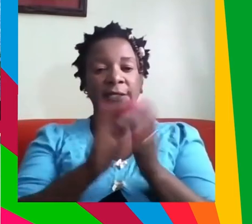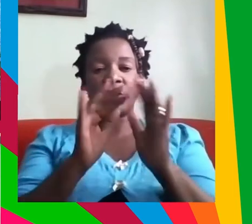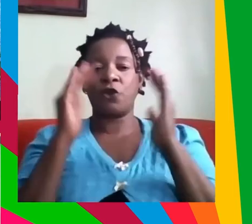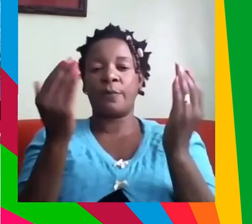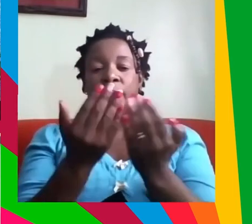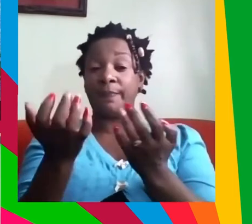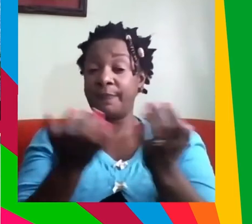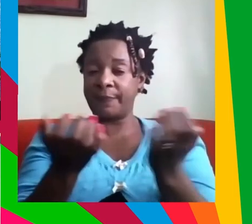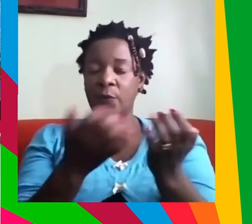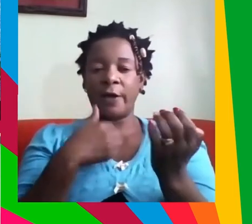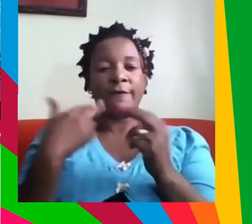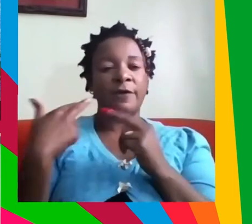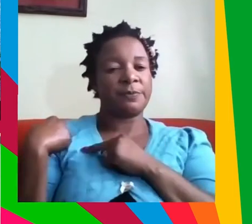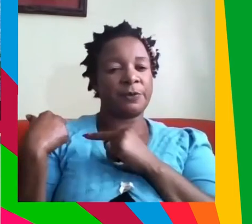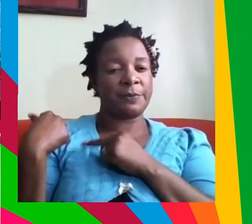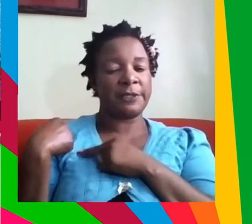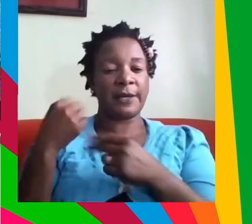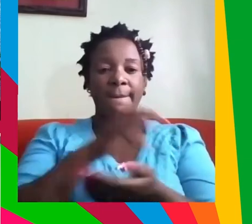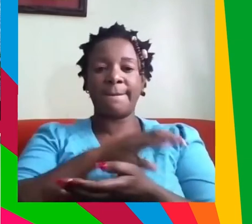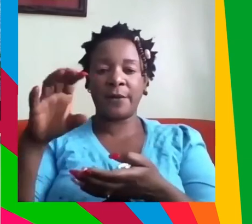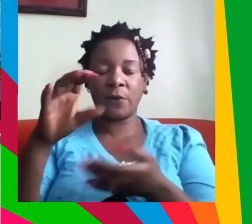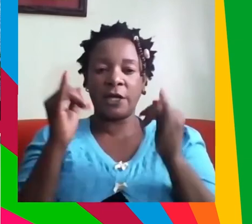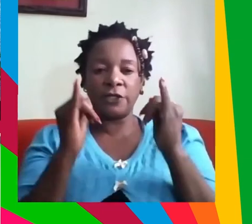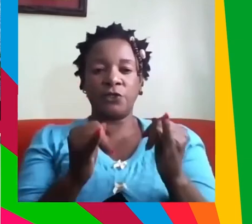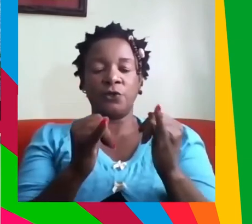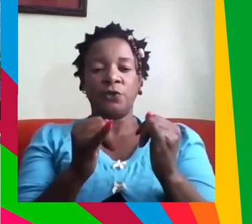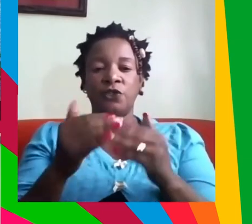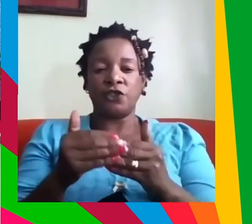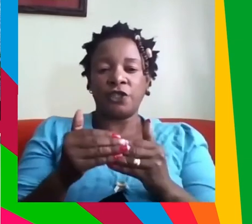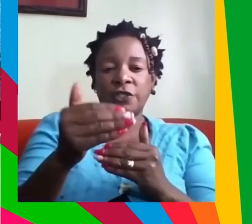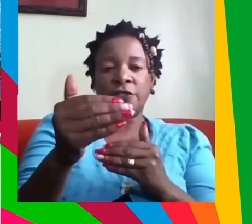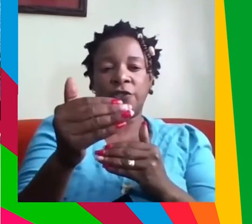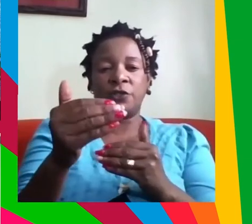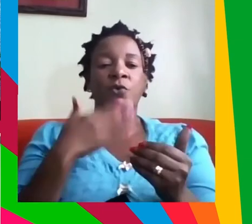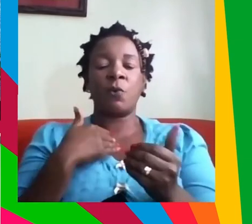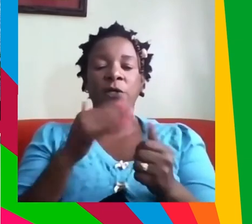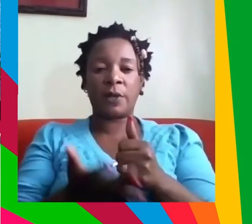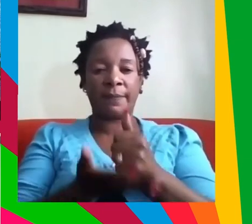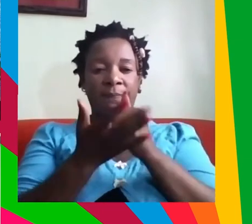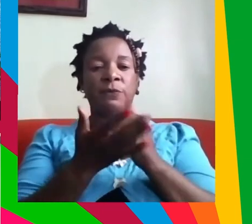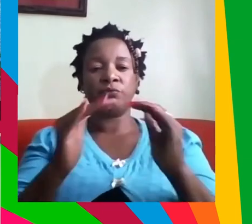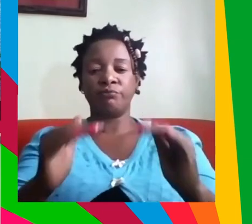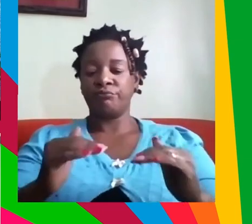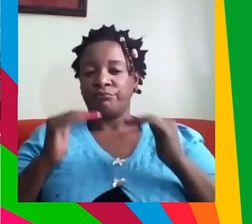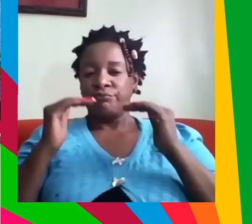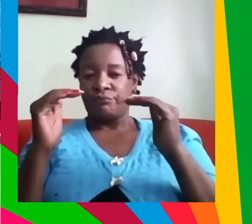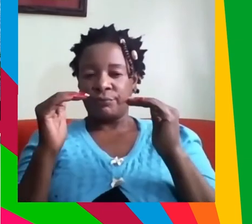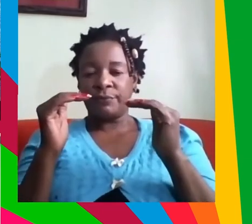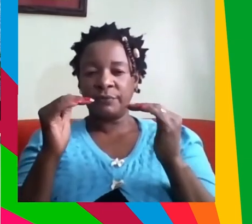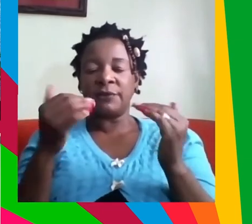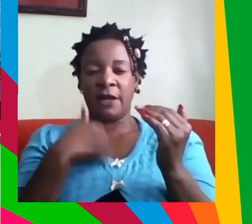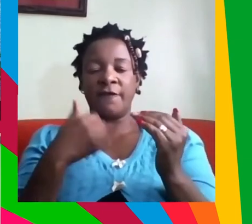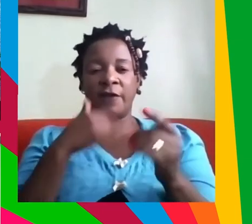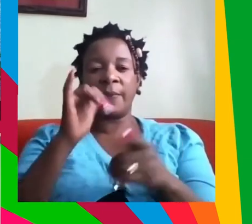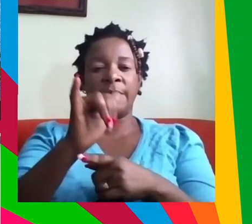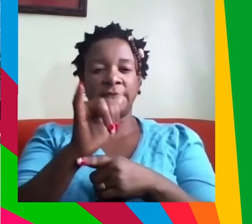have a responsibility to empower a new generation. We want to help them to develop their skills, firing their passion